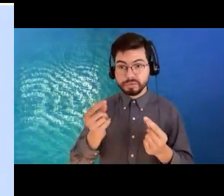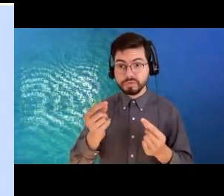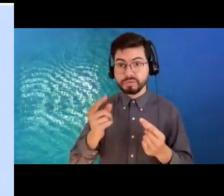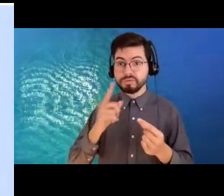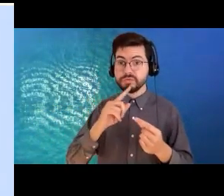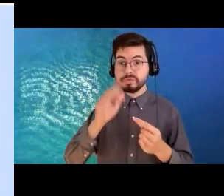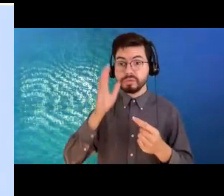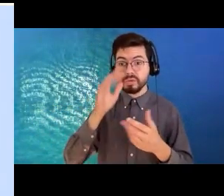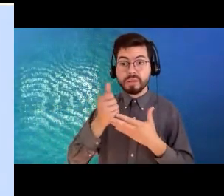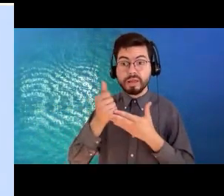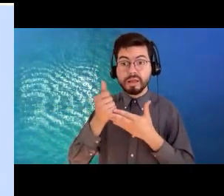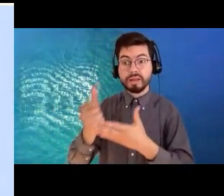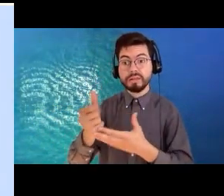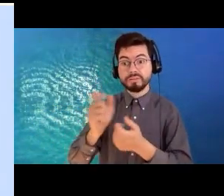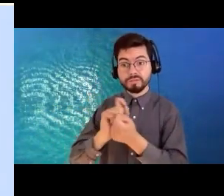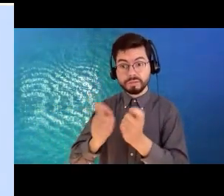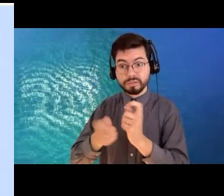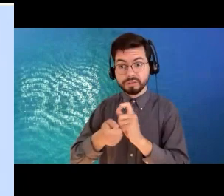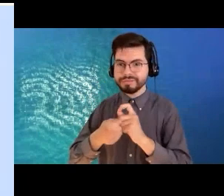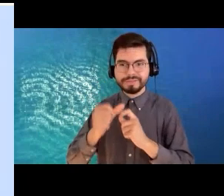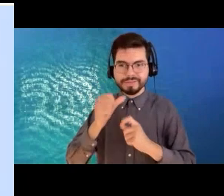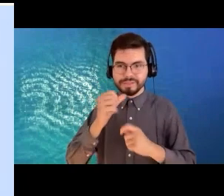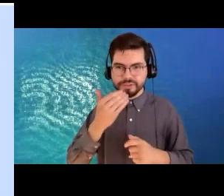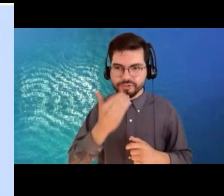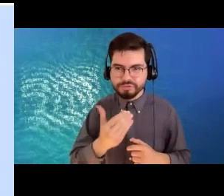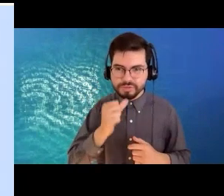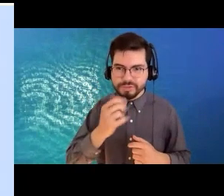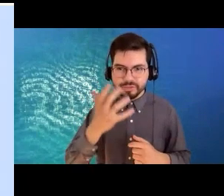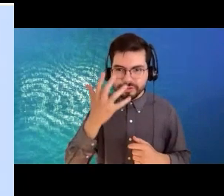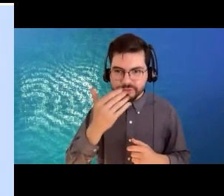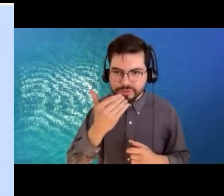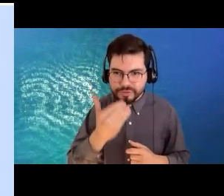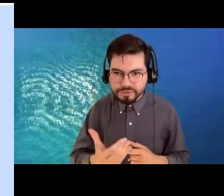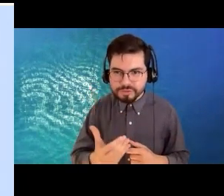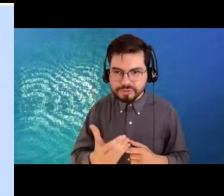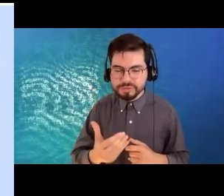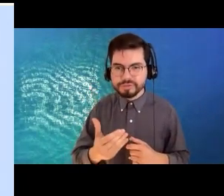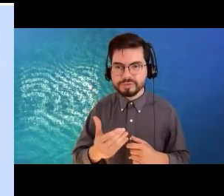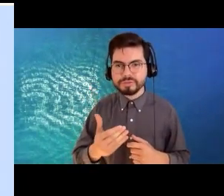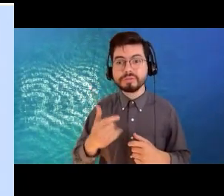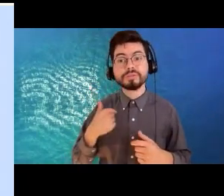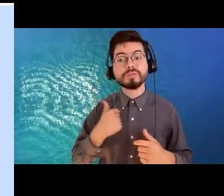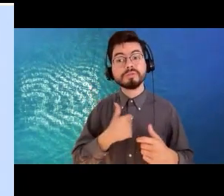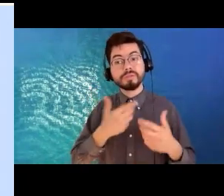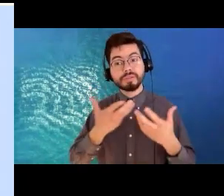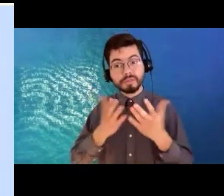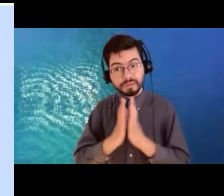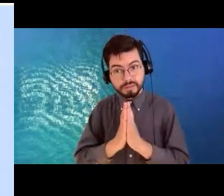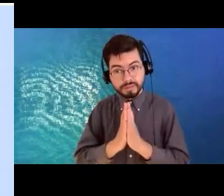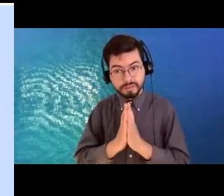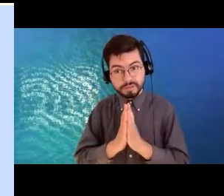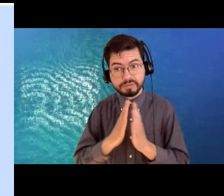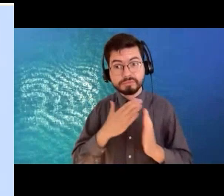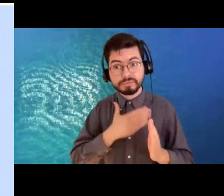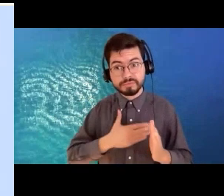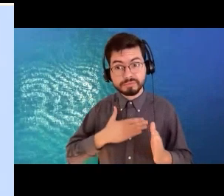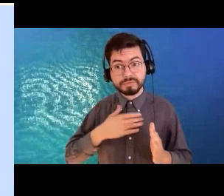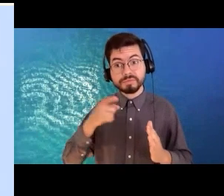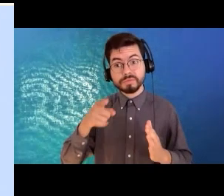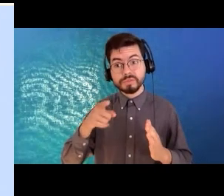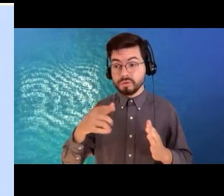good. It may actually not be good. And so therefore we're asking, yes, if that was the question, can we do that? The answer is no,